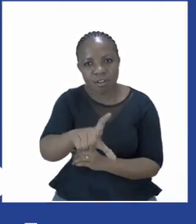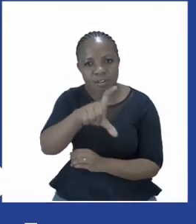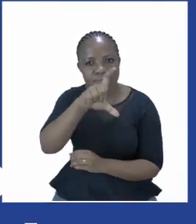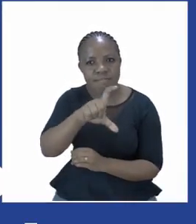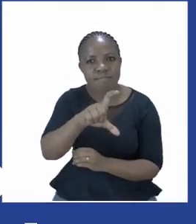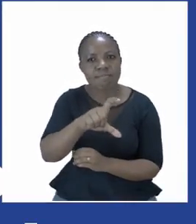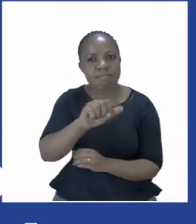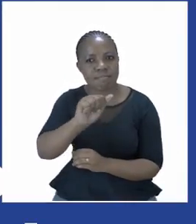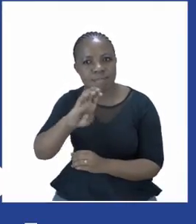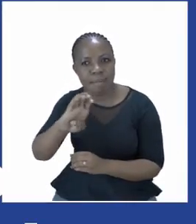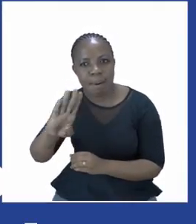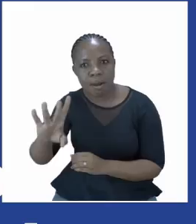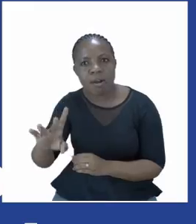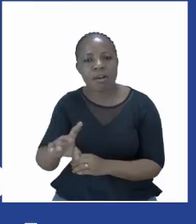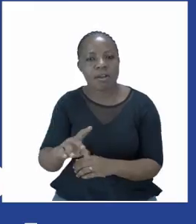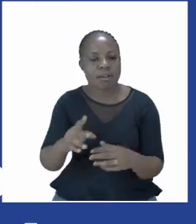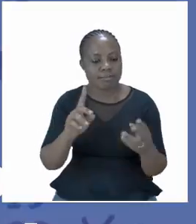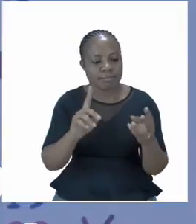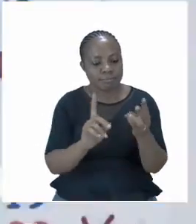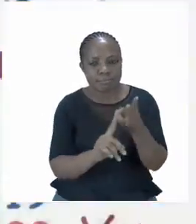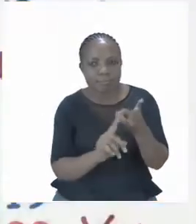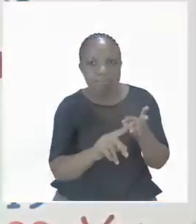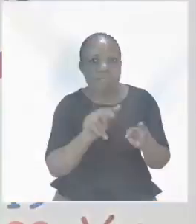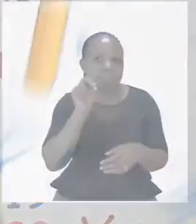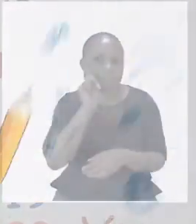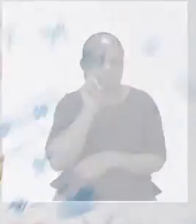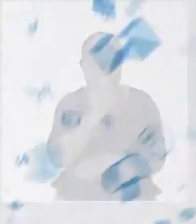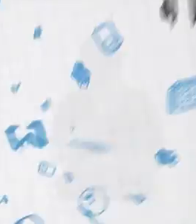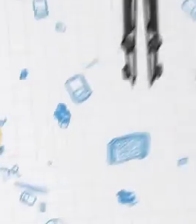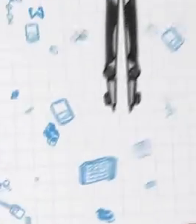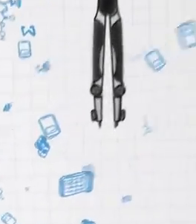and nouns.